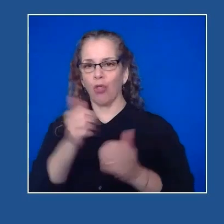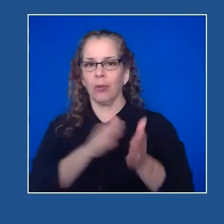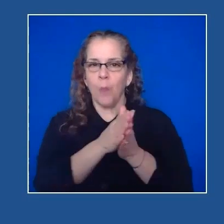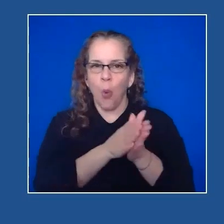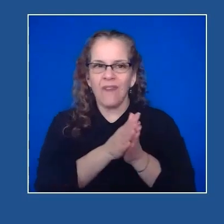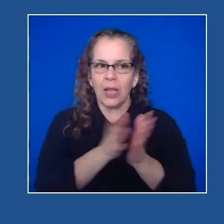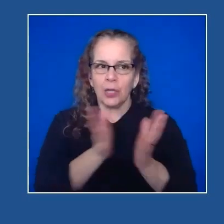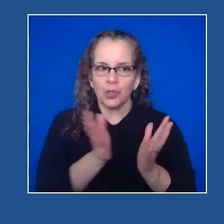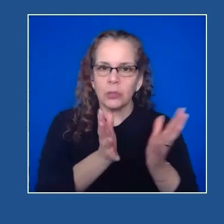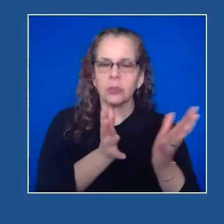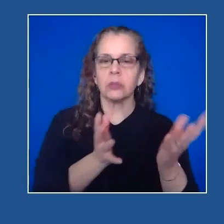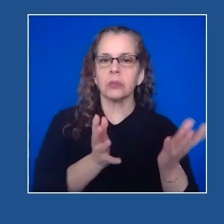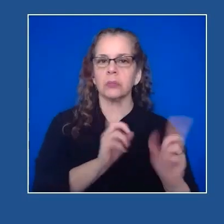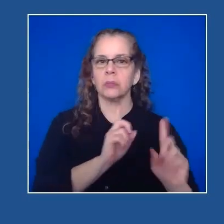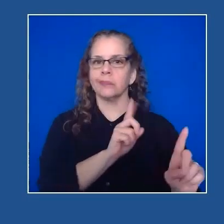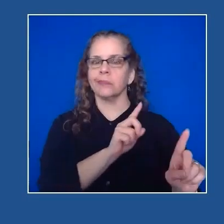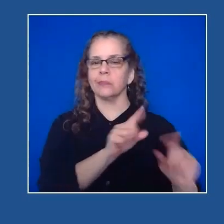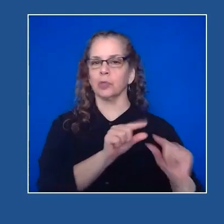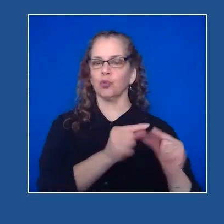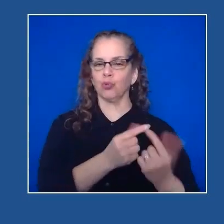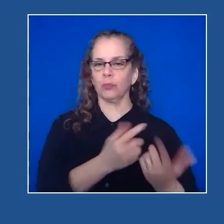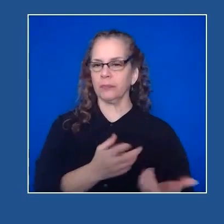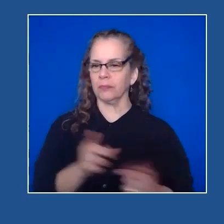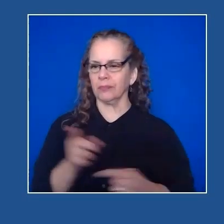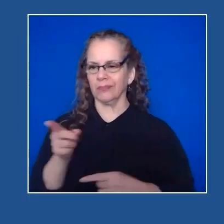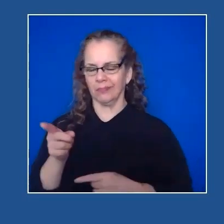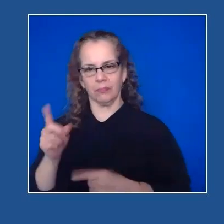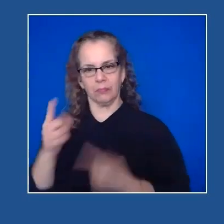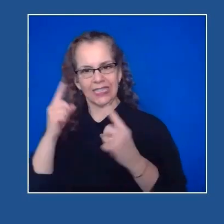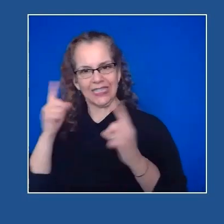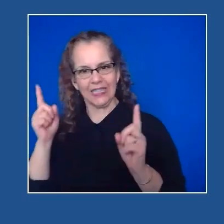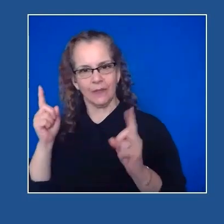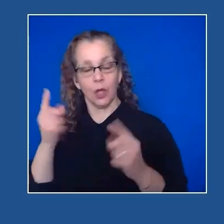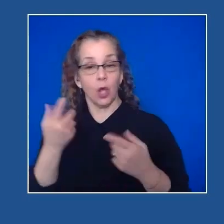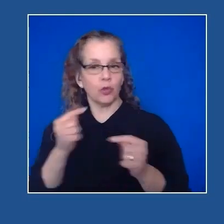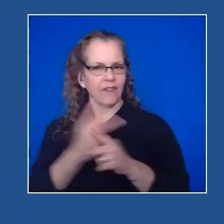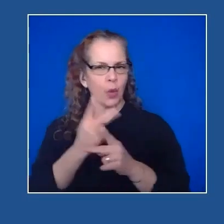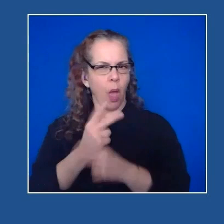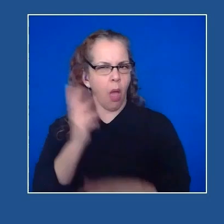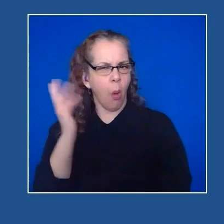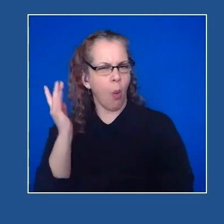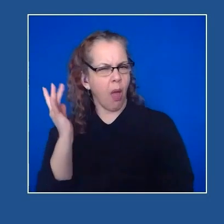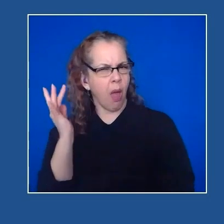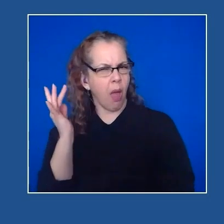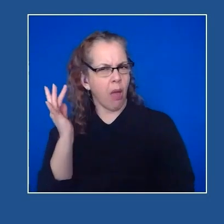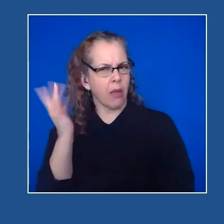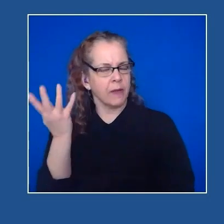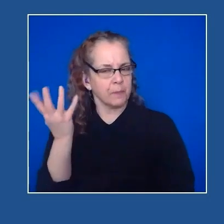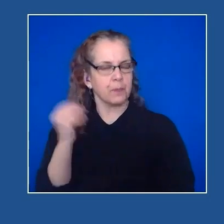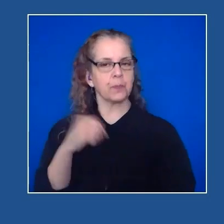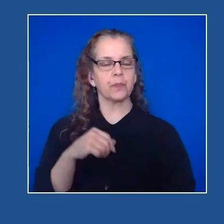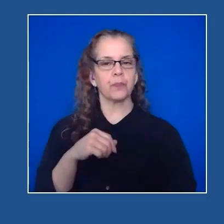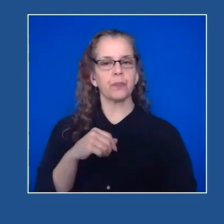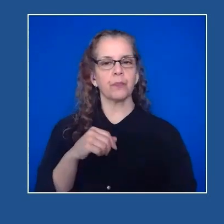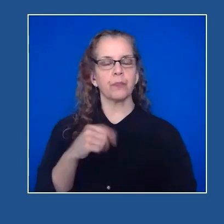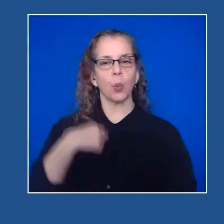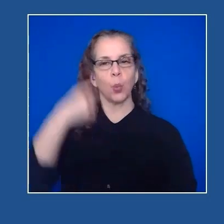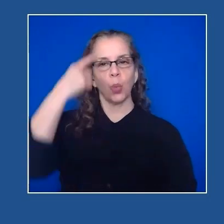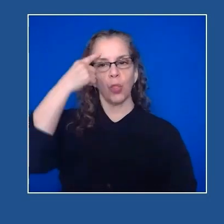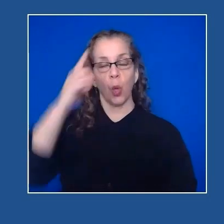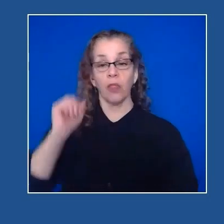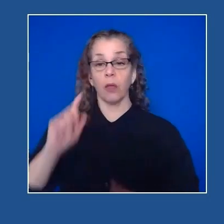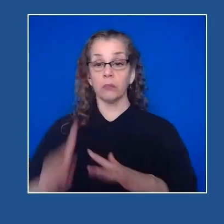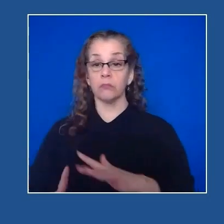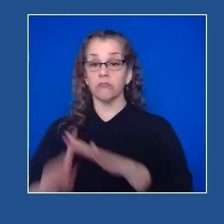into too. We were trying to figure out why this was. And one of the things that we thought about is how this drop-in skills